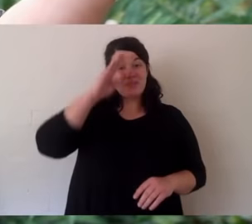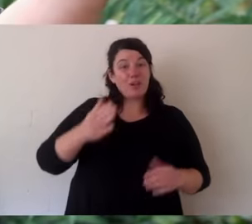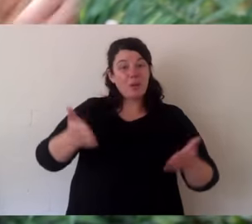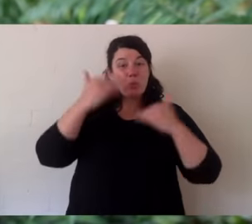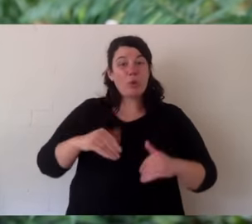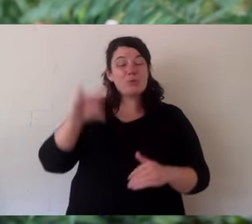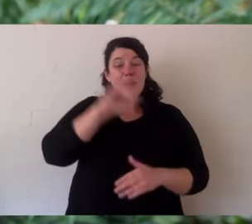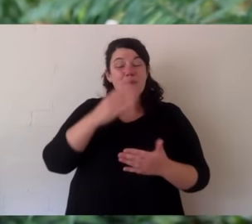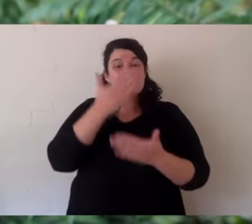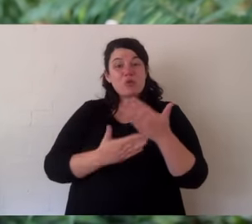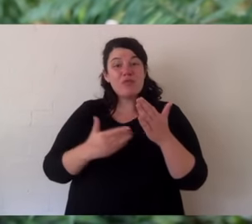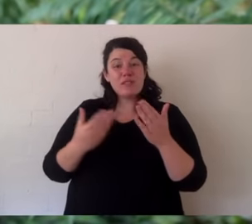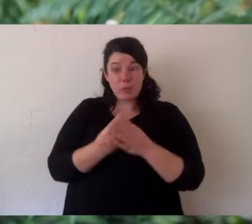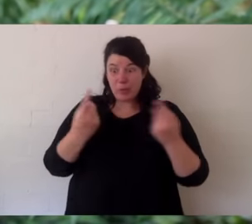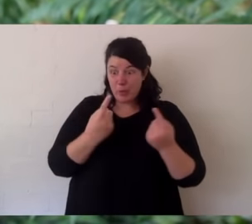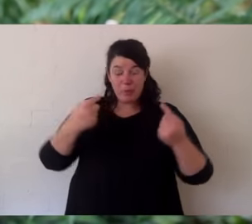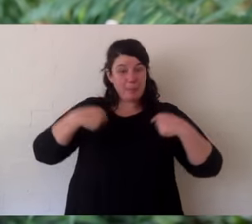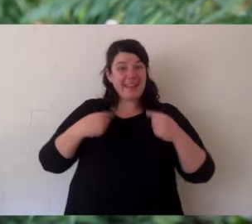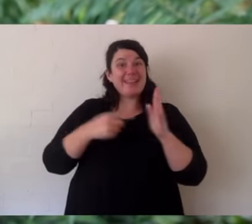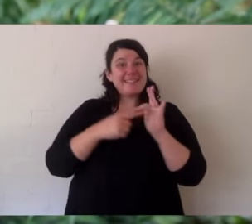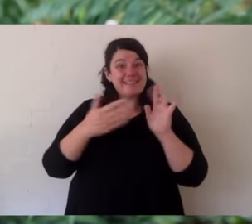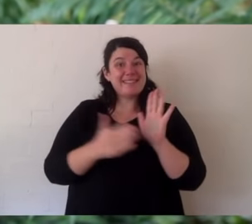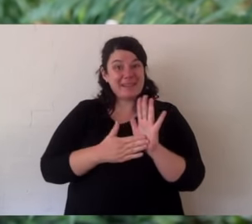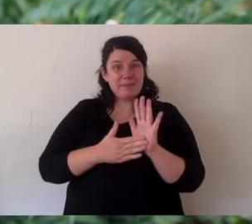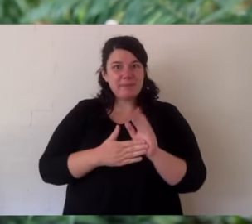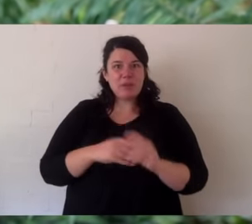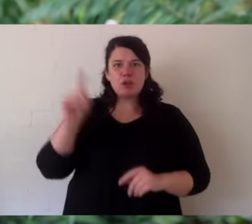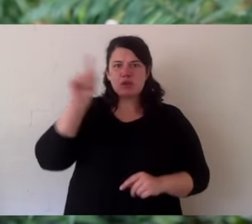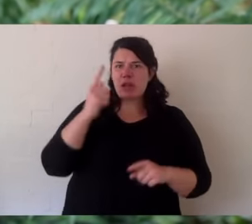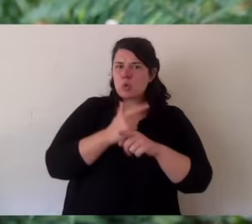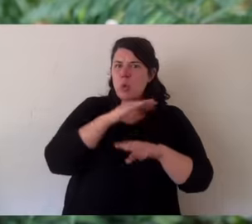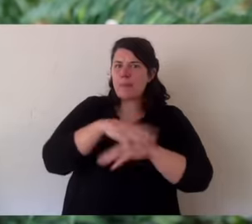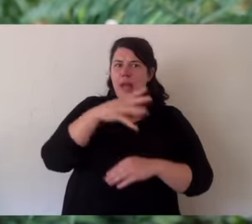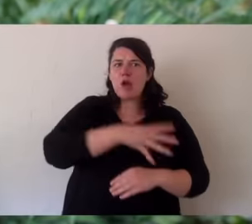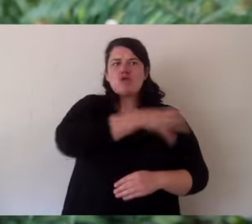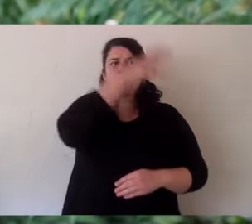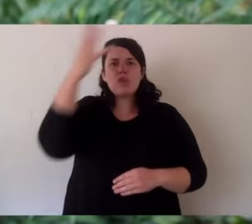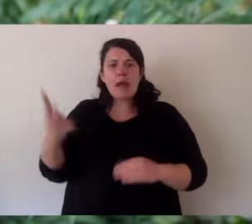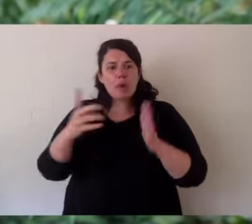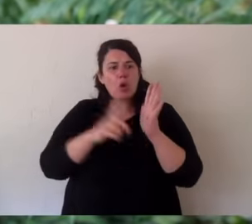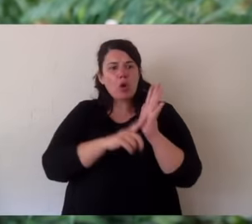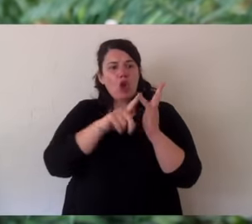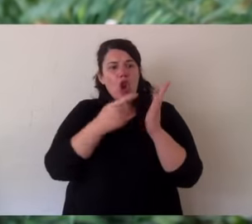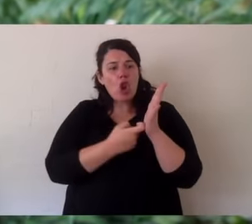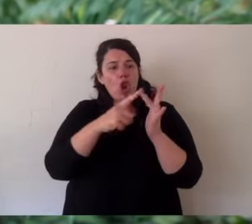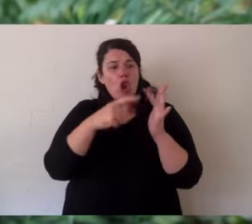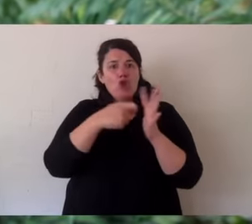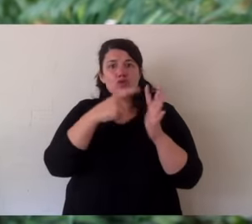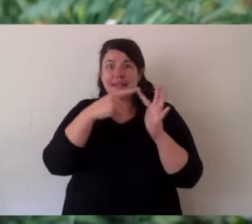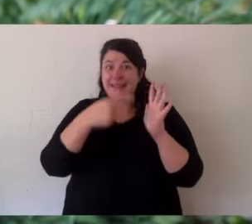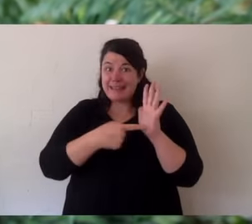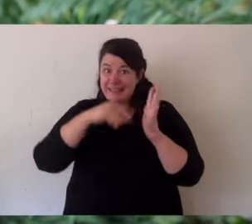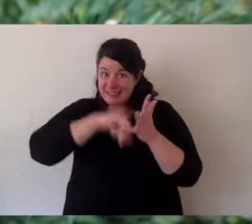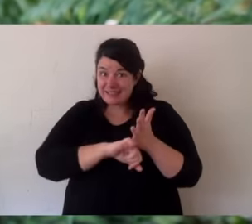G'day and welcome to Animal Tales with Tim Faulkner, that's me. Today I'm talking about rainbow lorikeets and bush